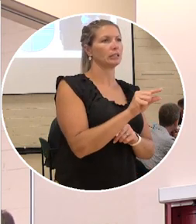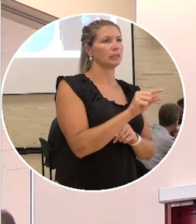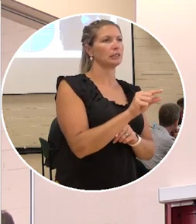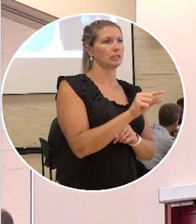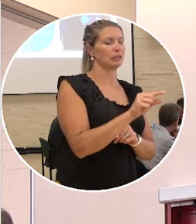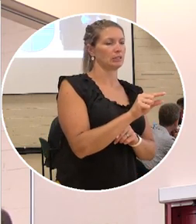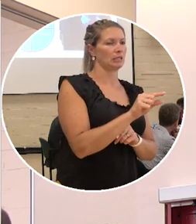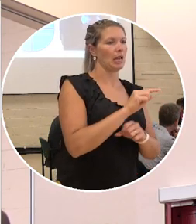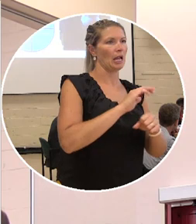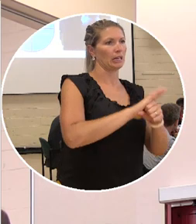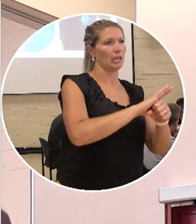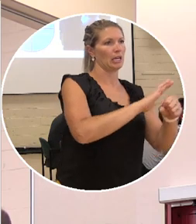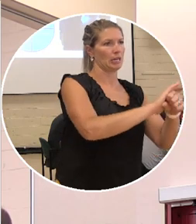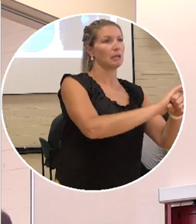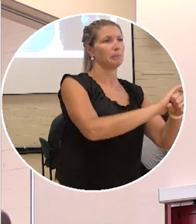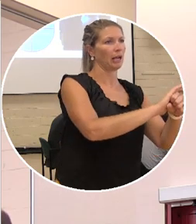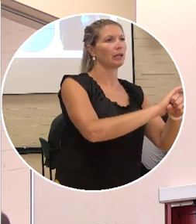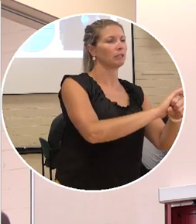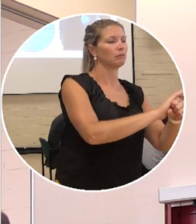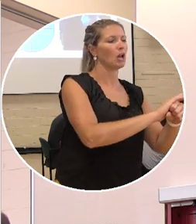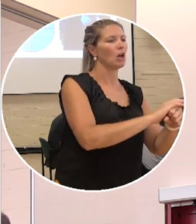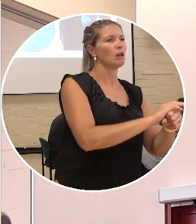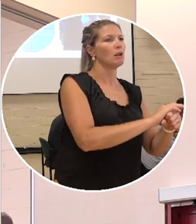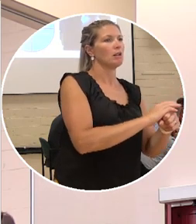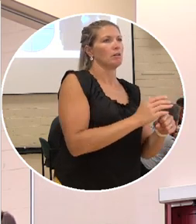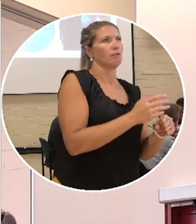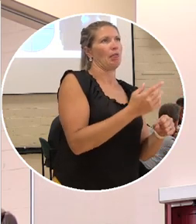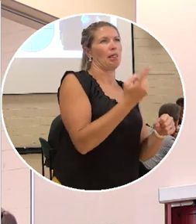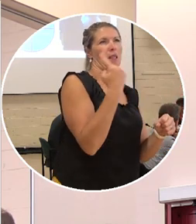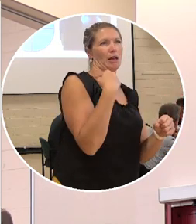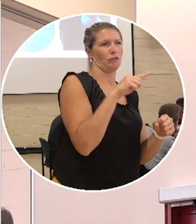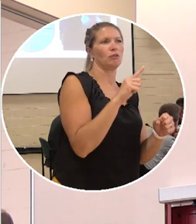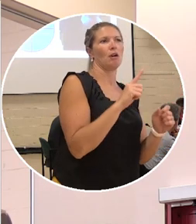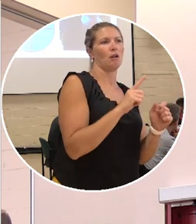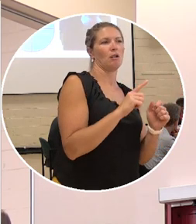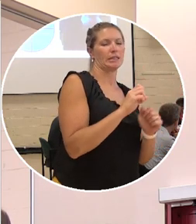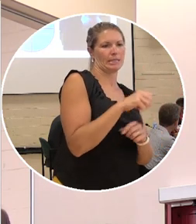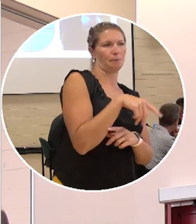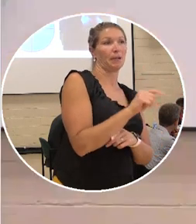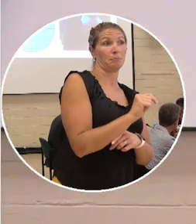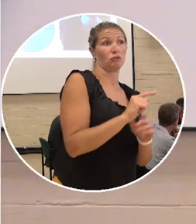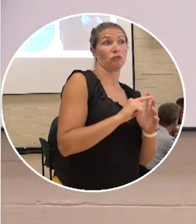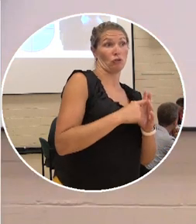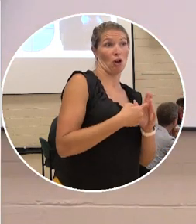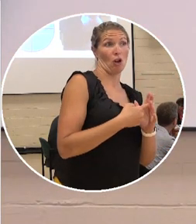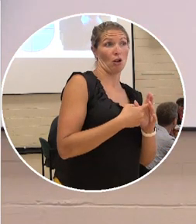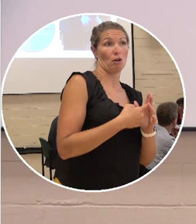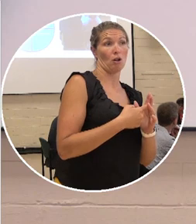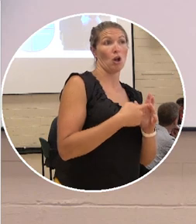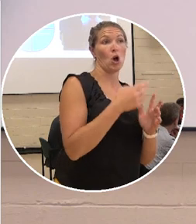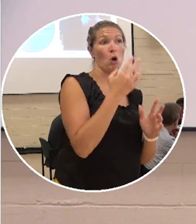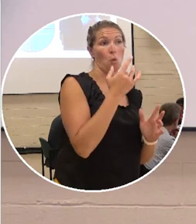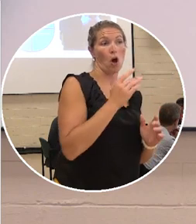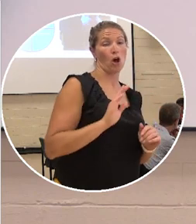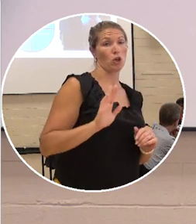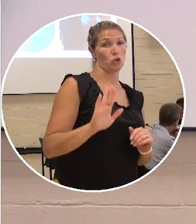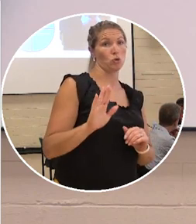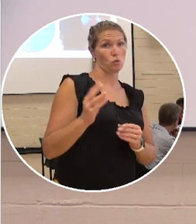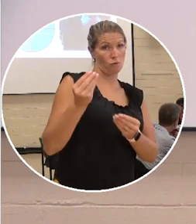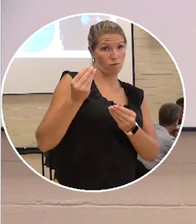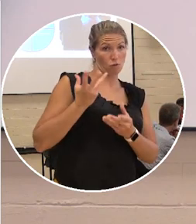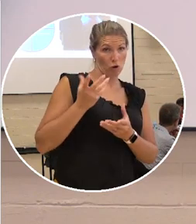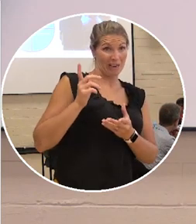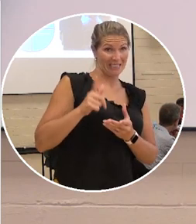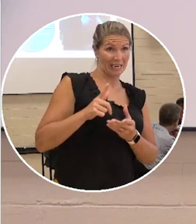media blitz, awareness at the start of the school year. And the reason for that was based on your guidance that we needed to